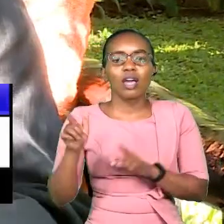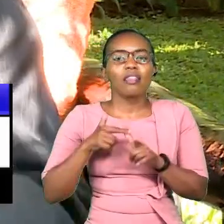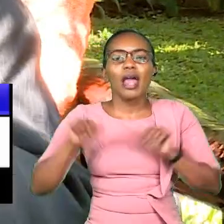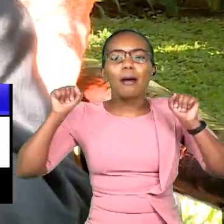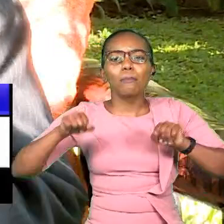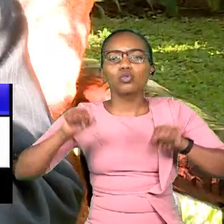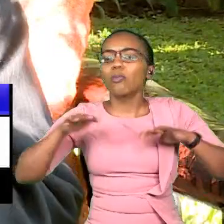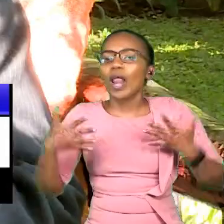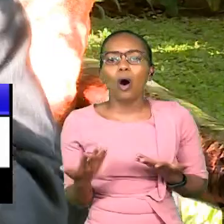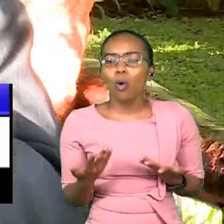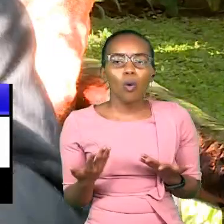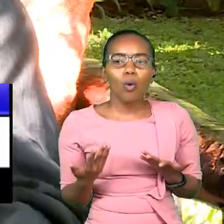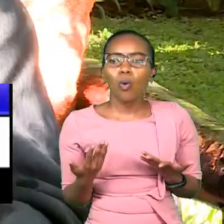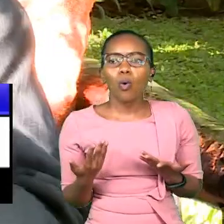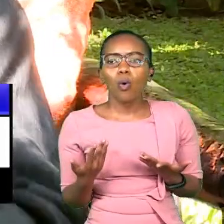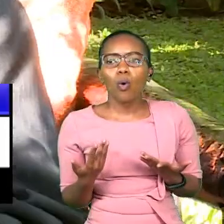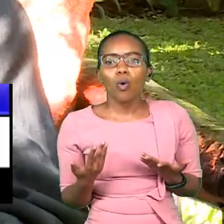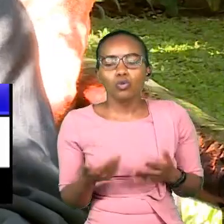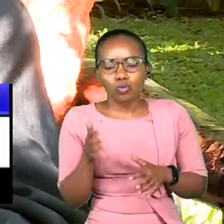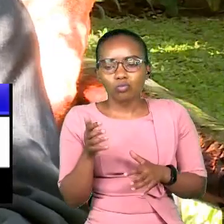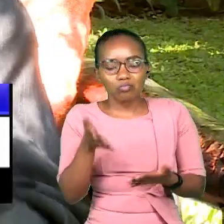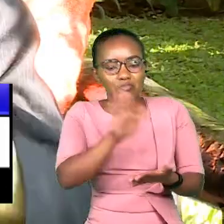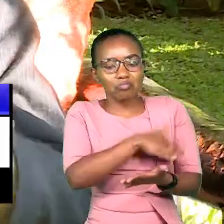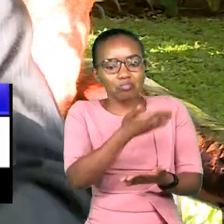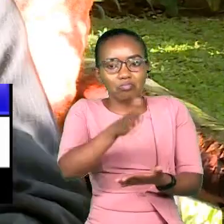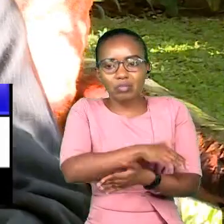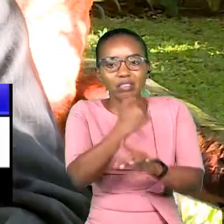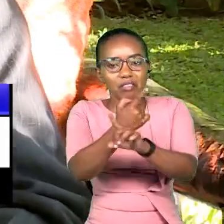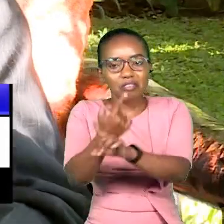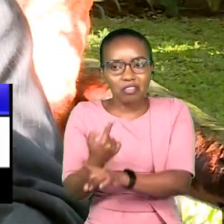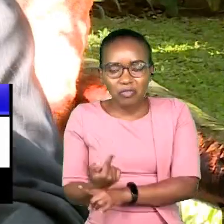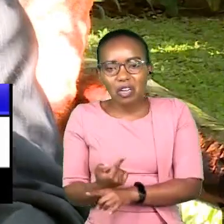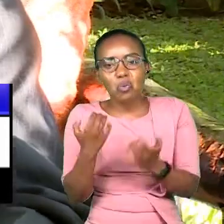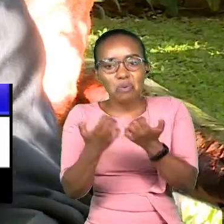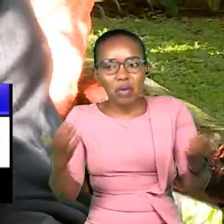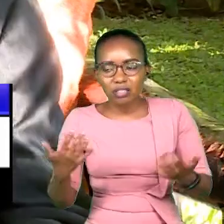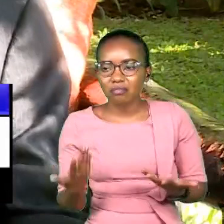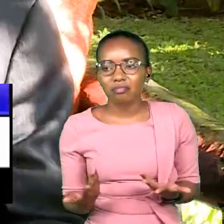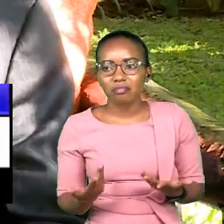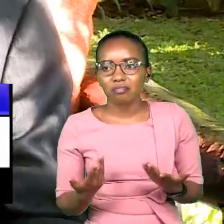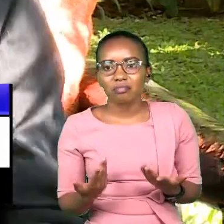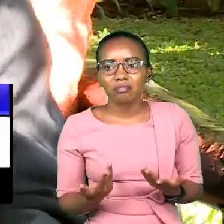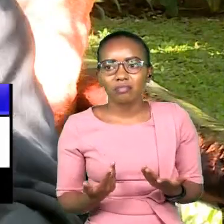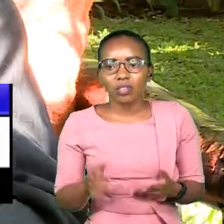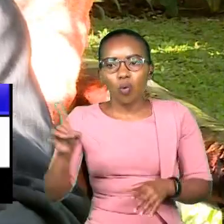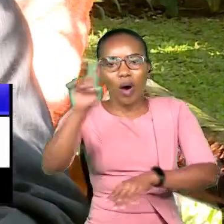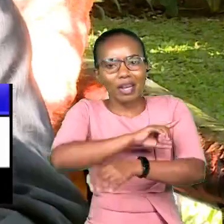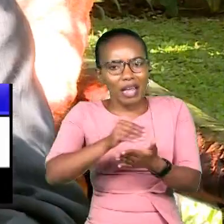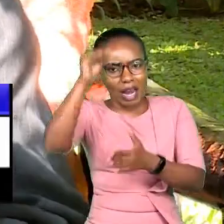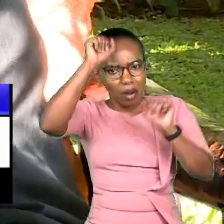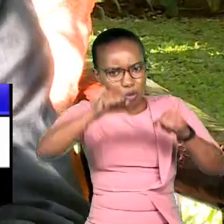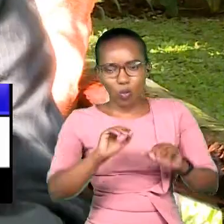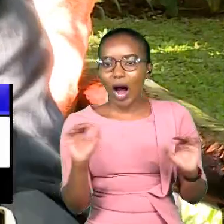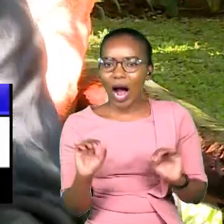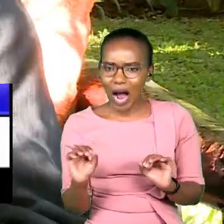possible for me to, play music instruments, different ones? I mean, it doesn't take like one day to learn. It takes